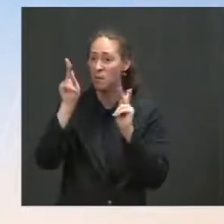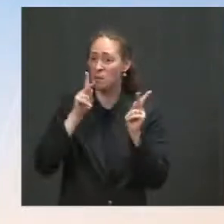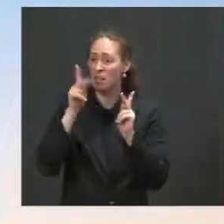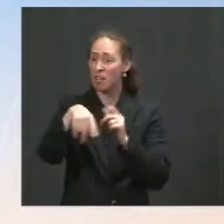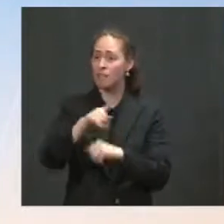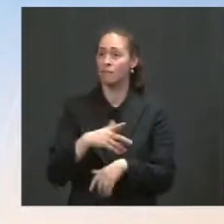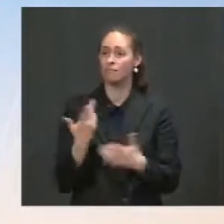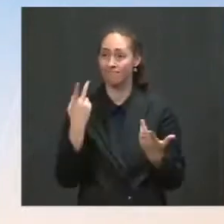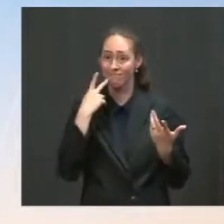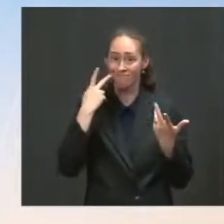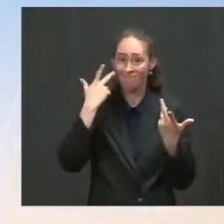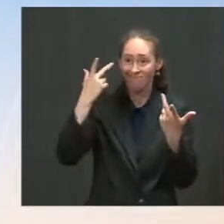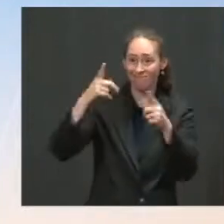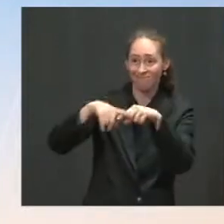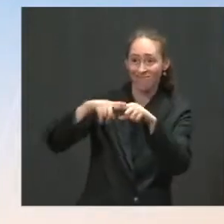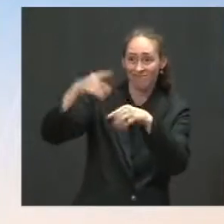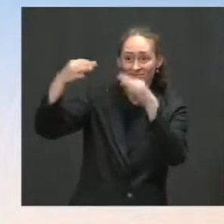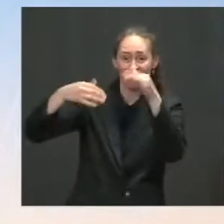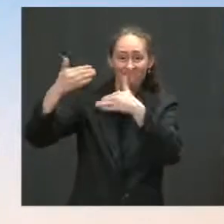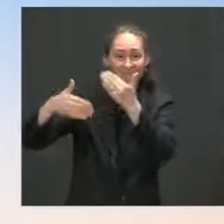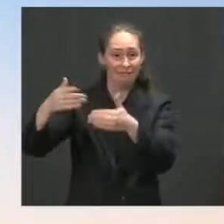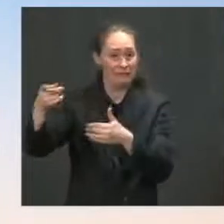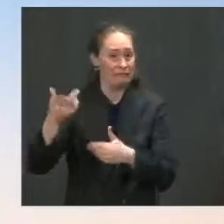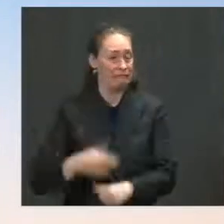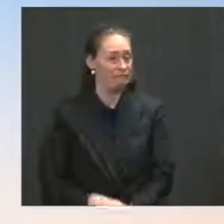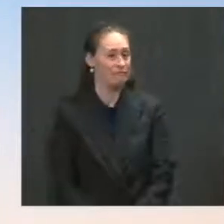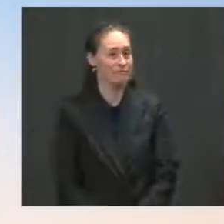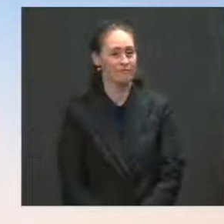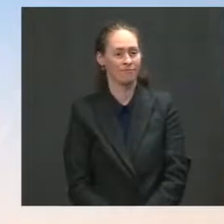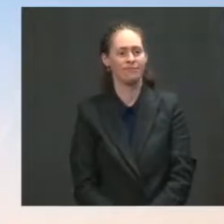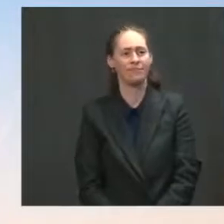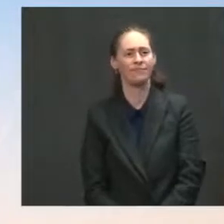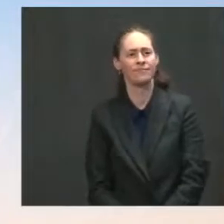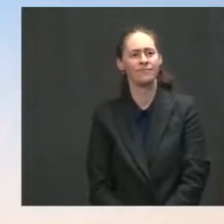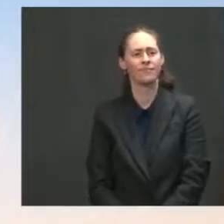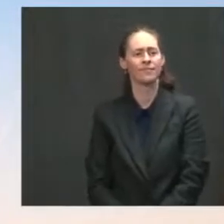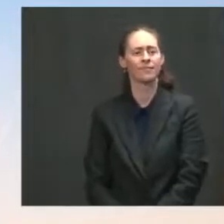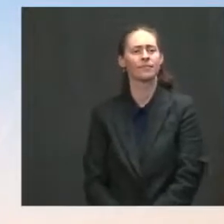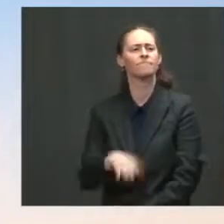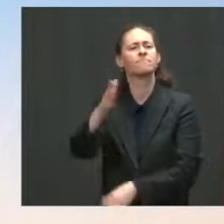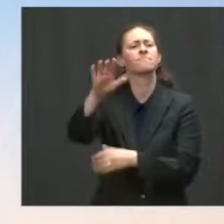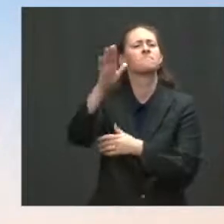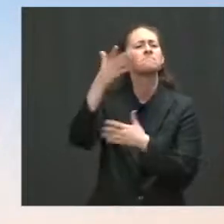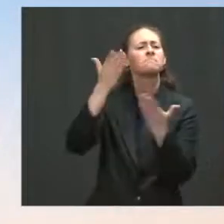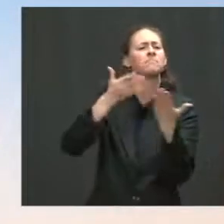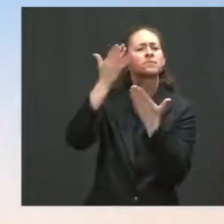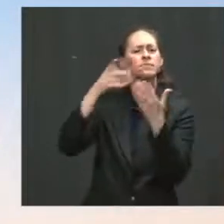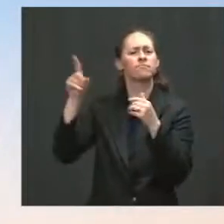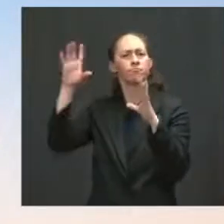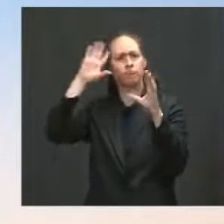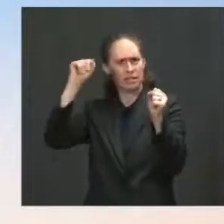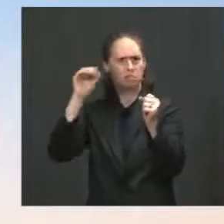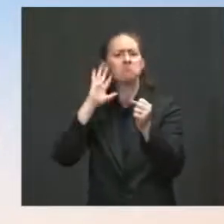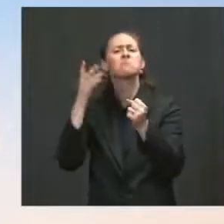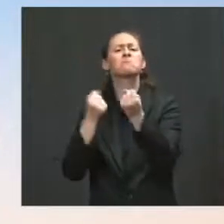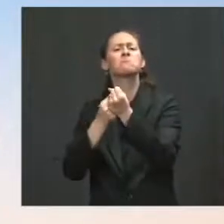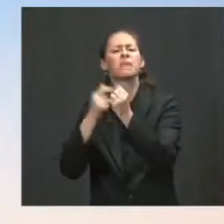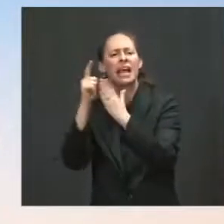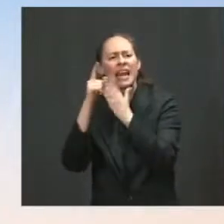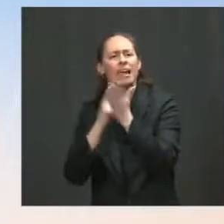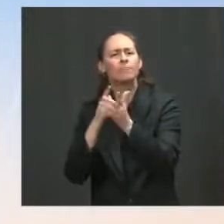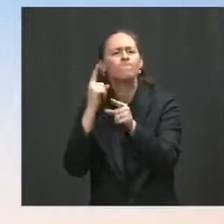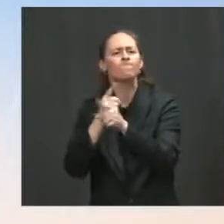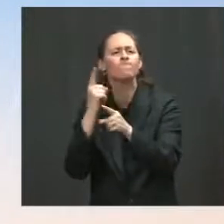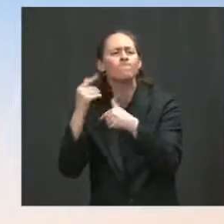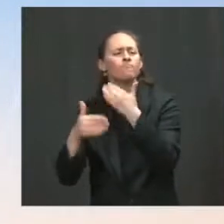approach it this way. The president may support the legal justification, but he also publicly gave voice to doubts about the